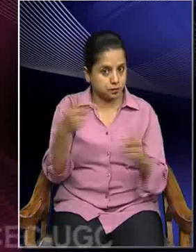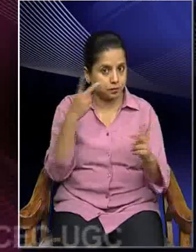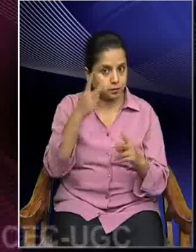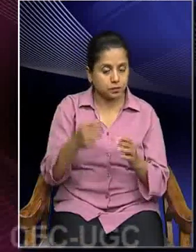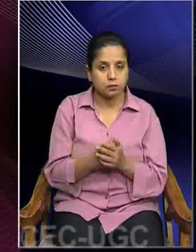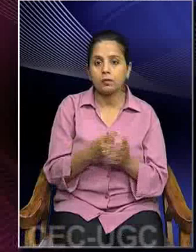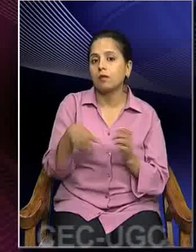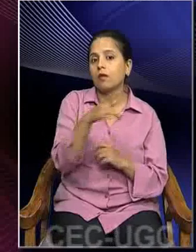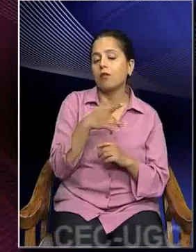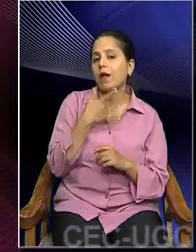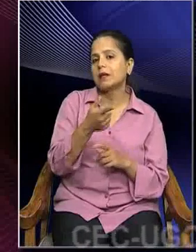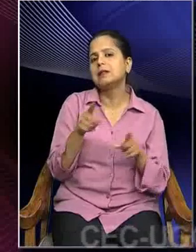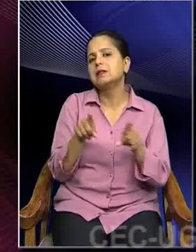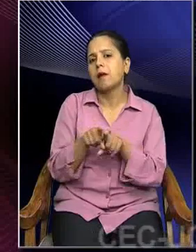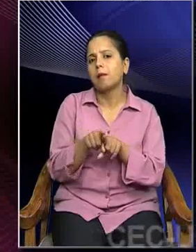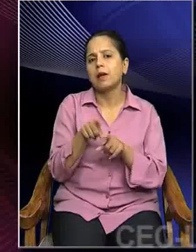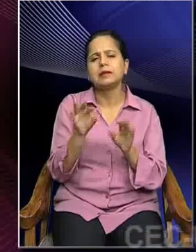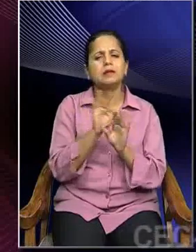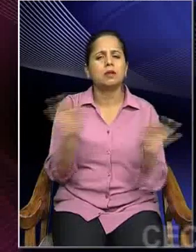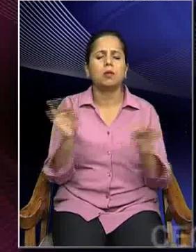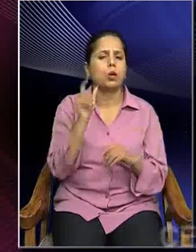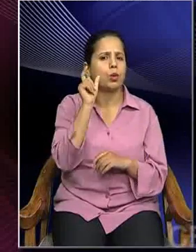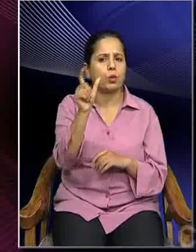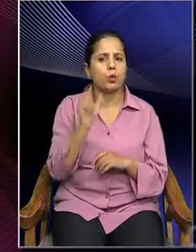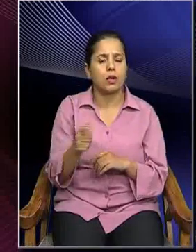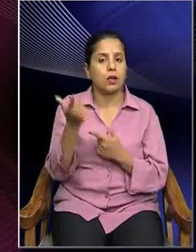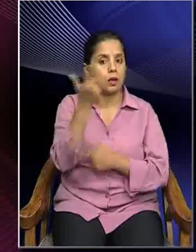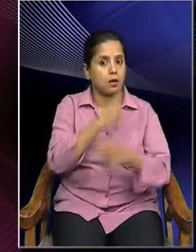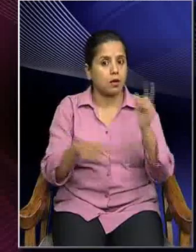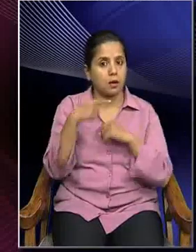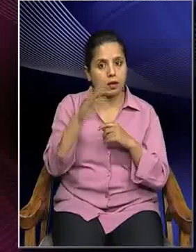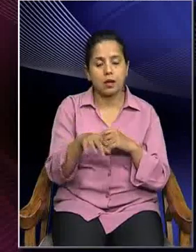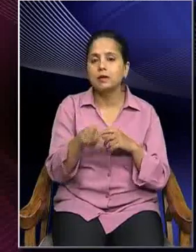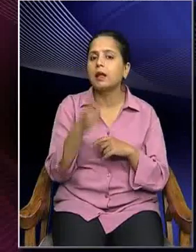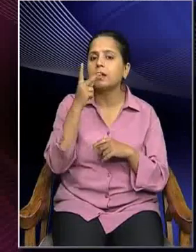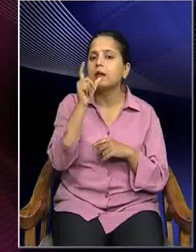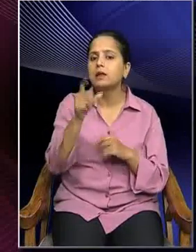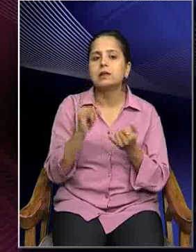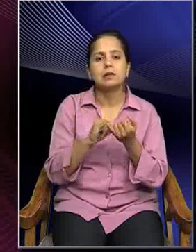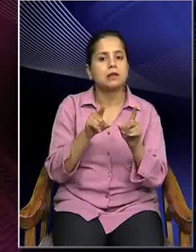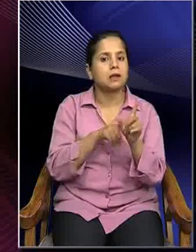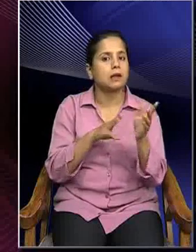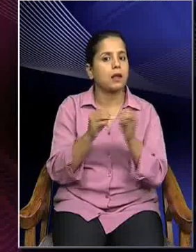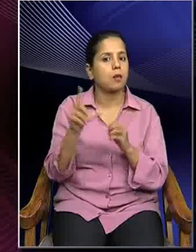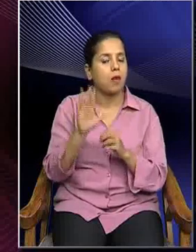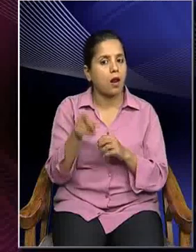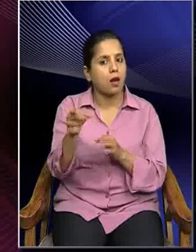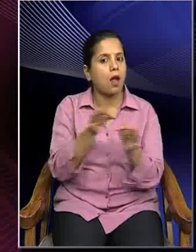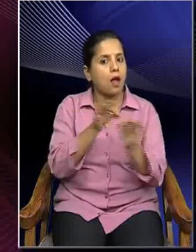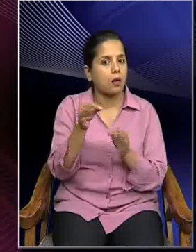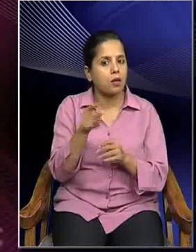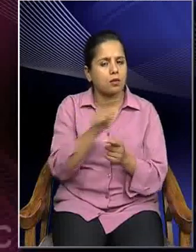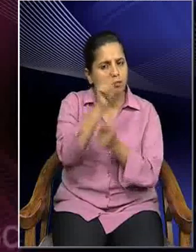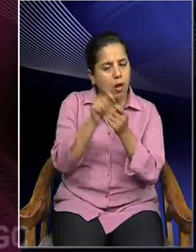is kind of simple words. Language are symbols that convey